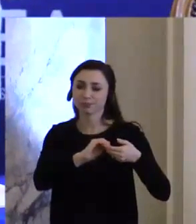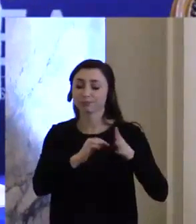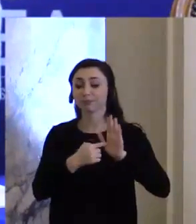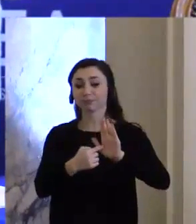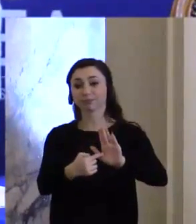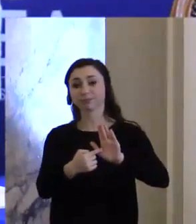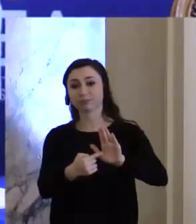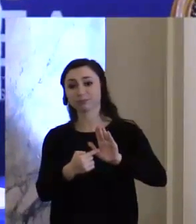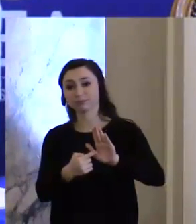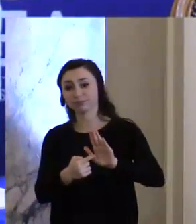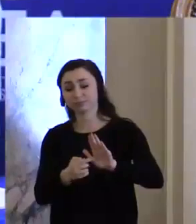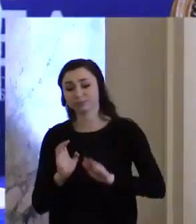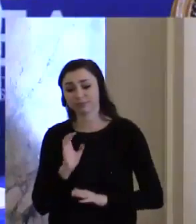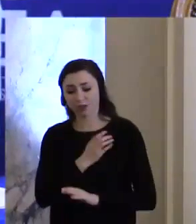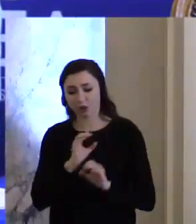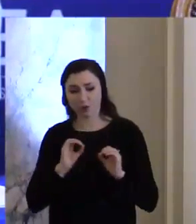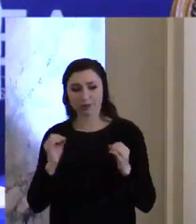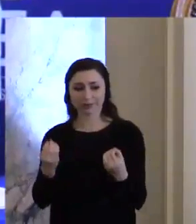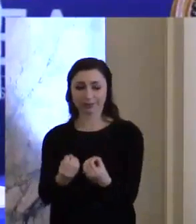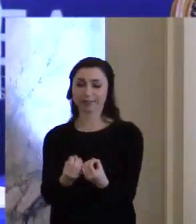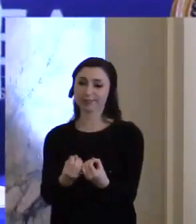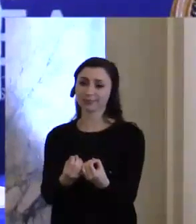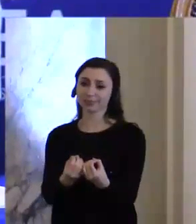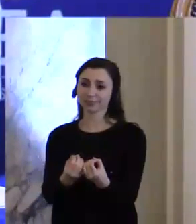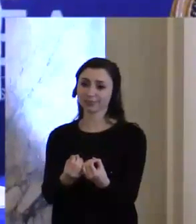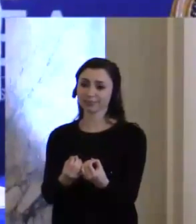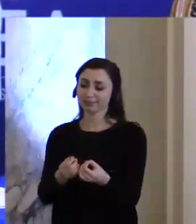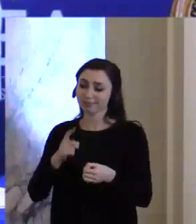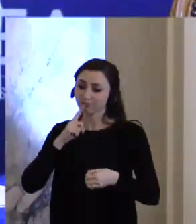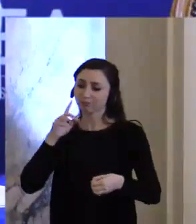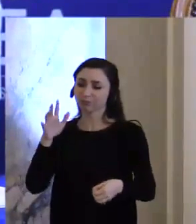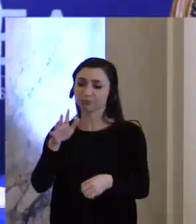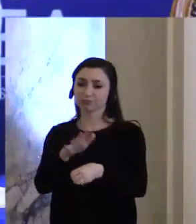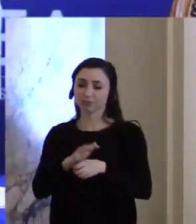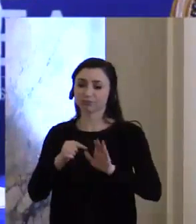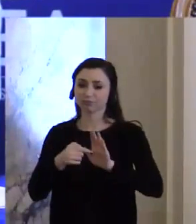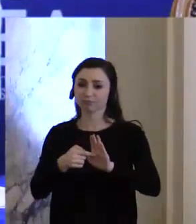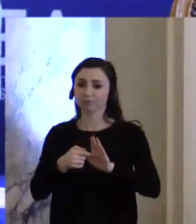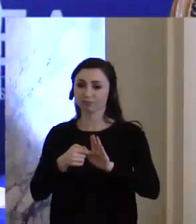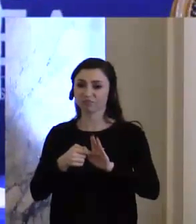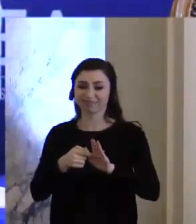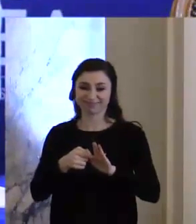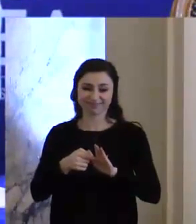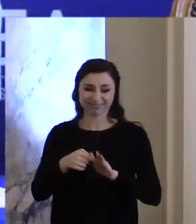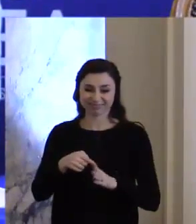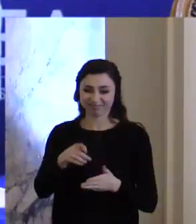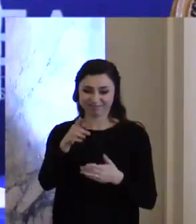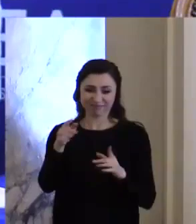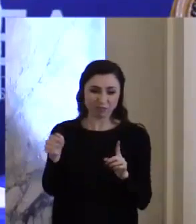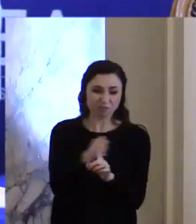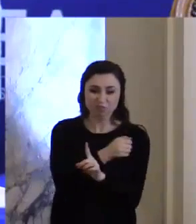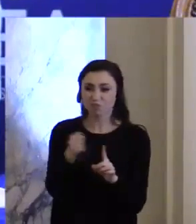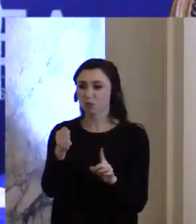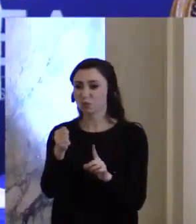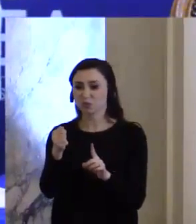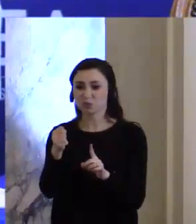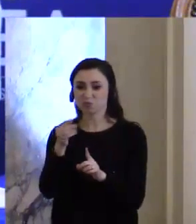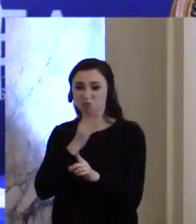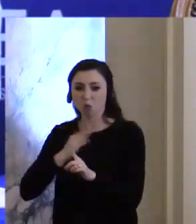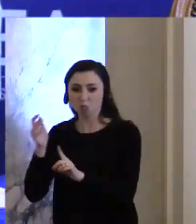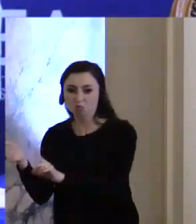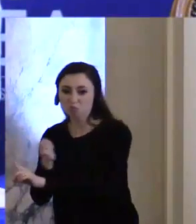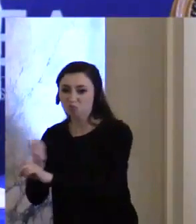instance, our organization's efforts and commitment to rid the Americas of domestic violence requires